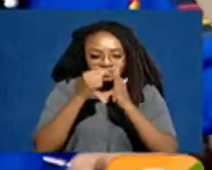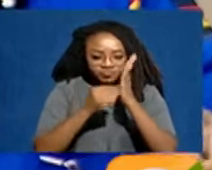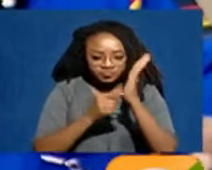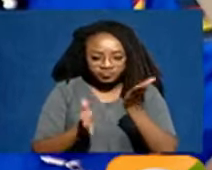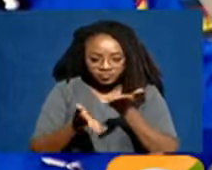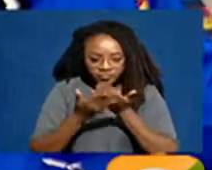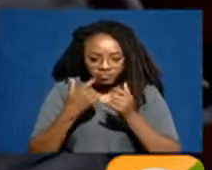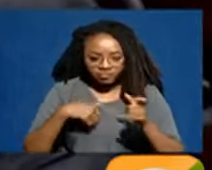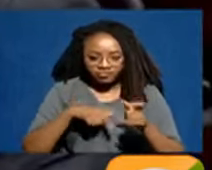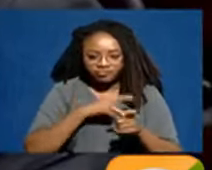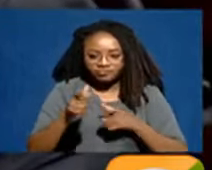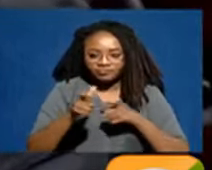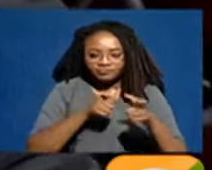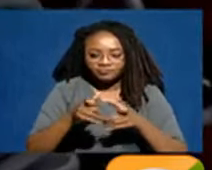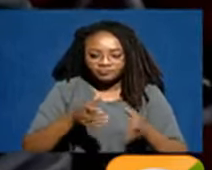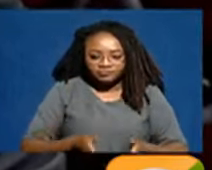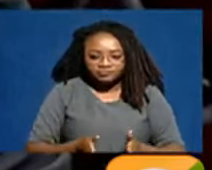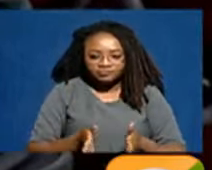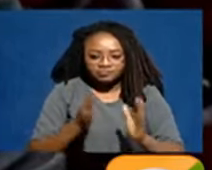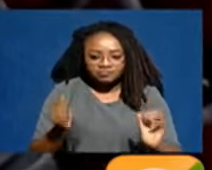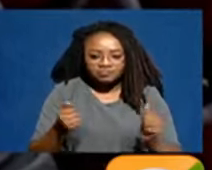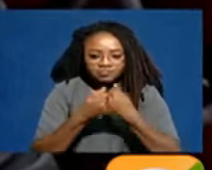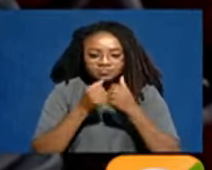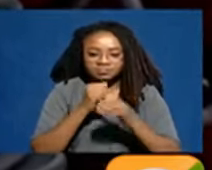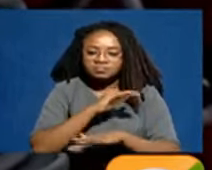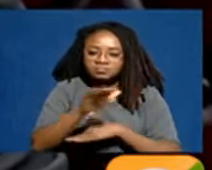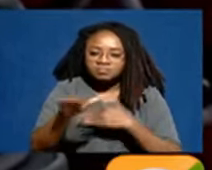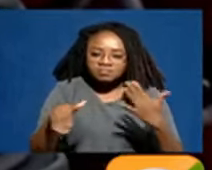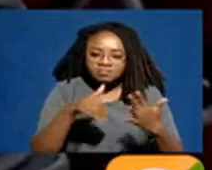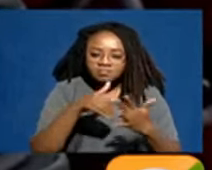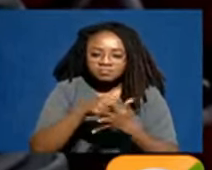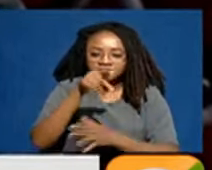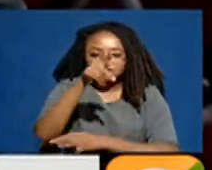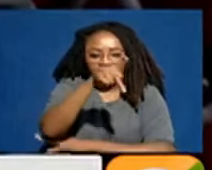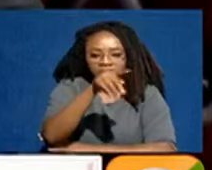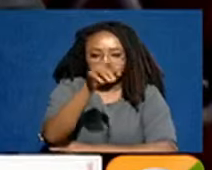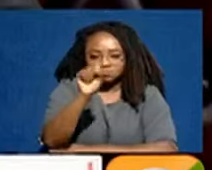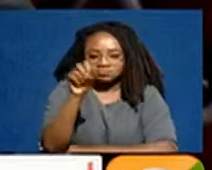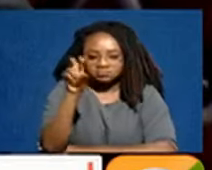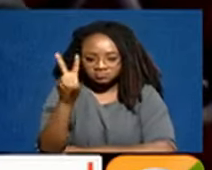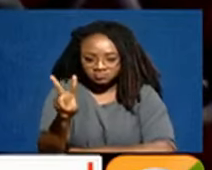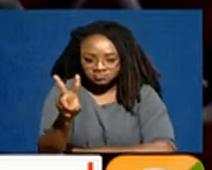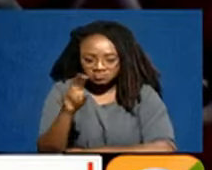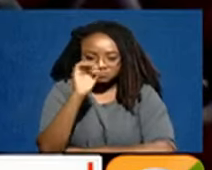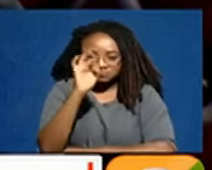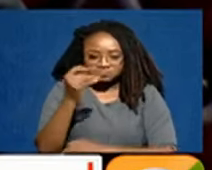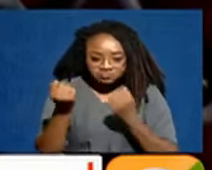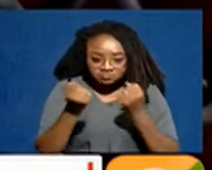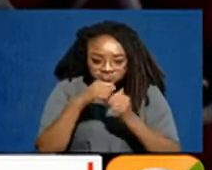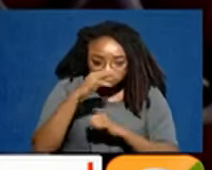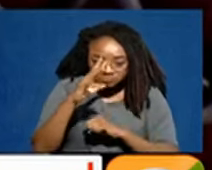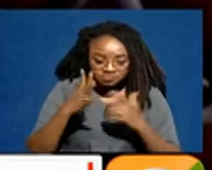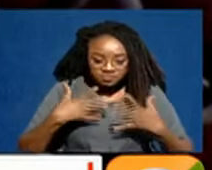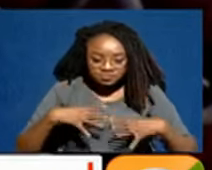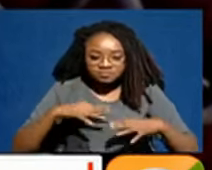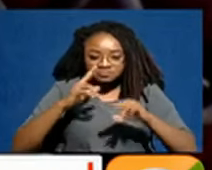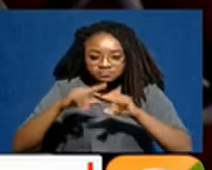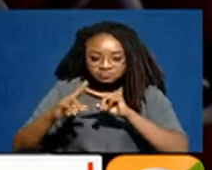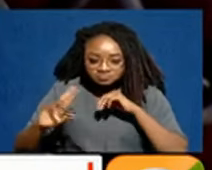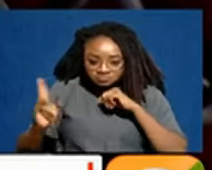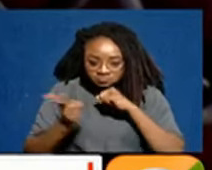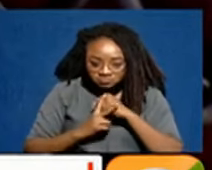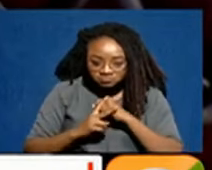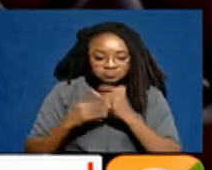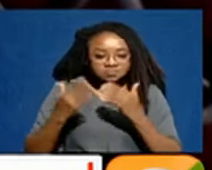road accidents. All PSVs, 7-seater and above, and commercial vehicles